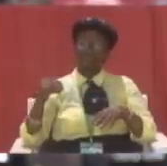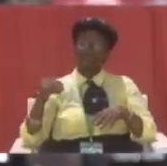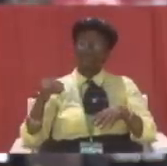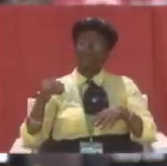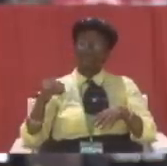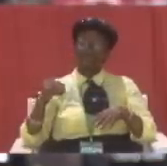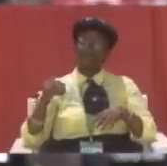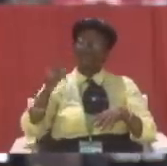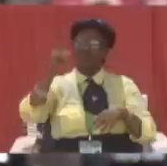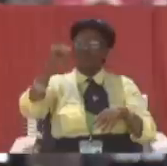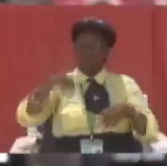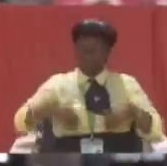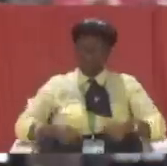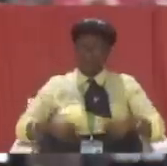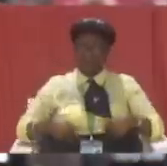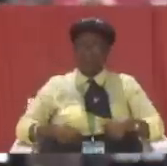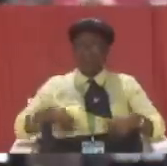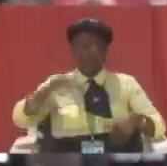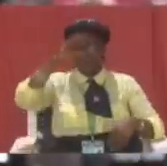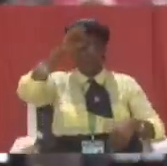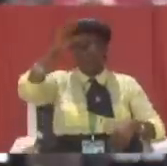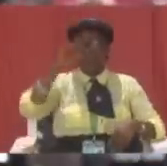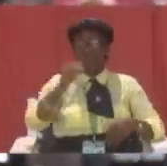one young man got born again,